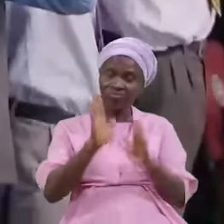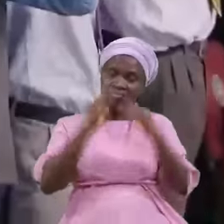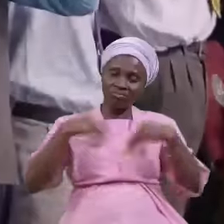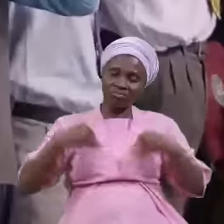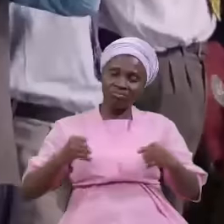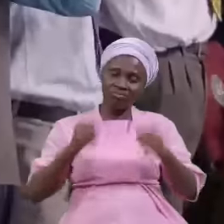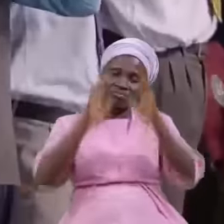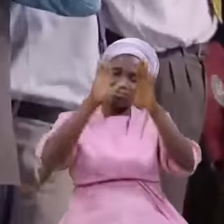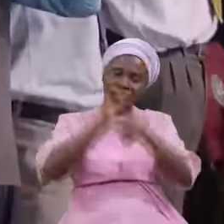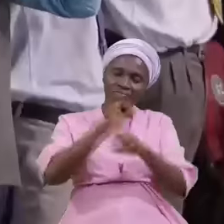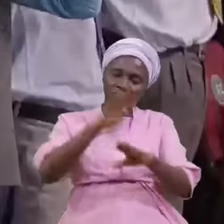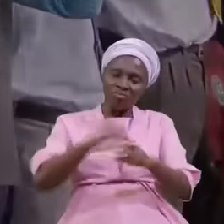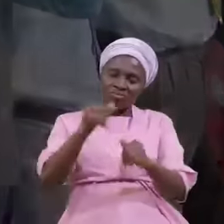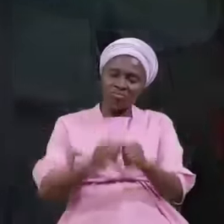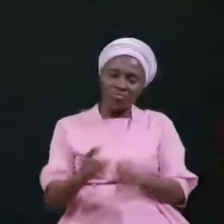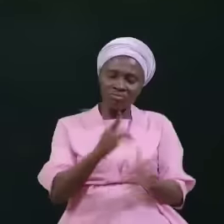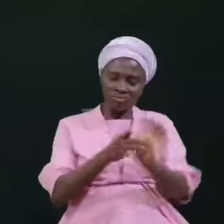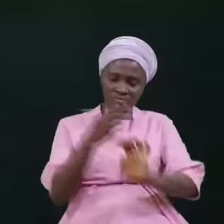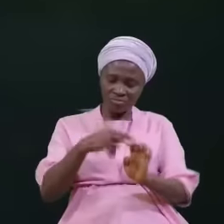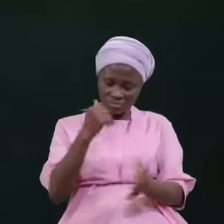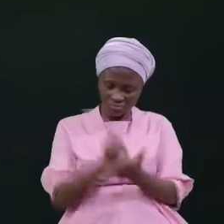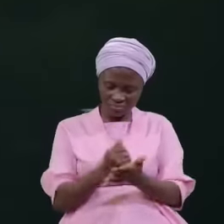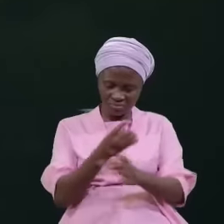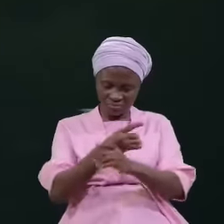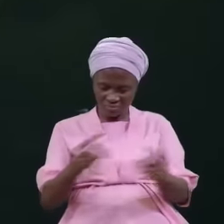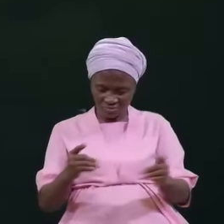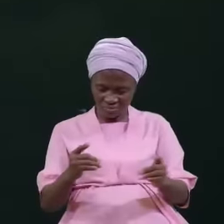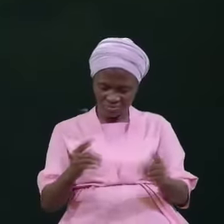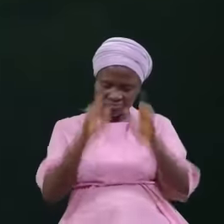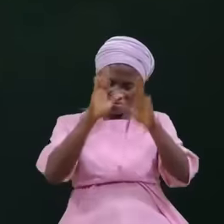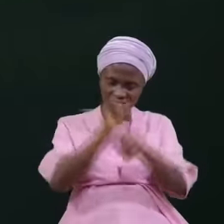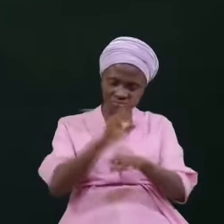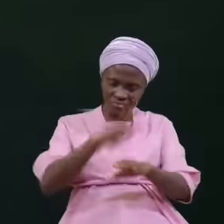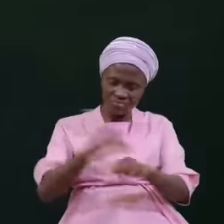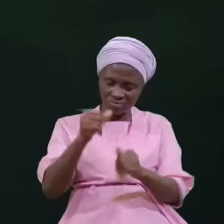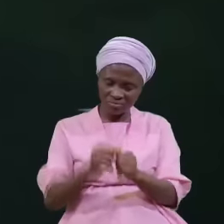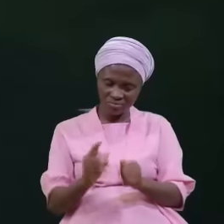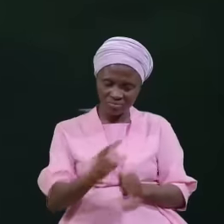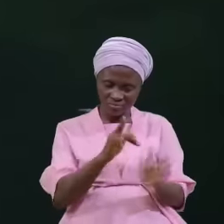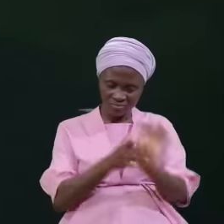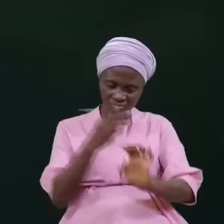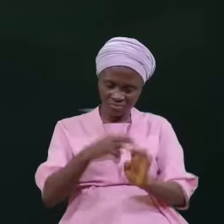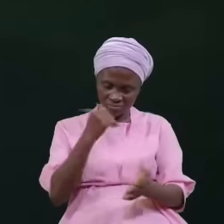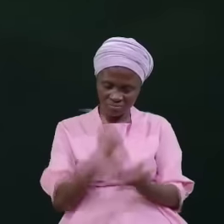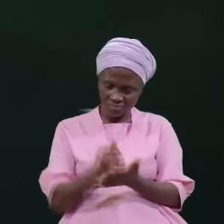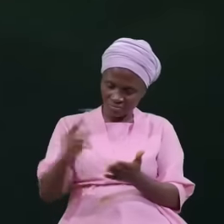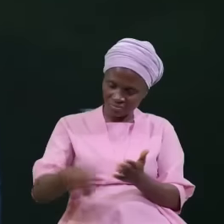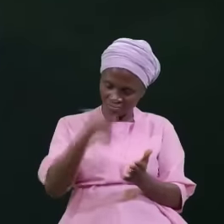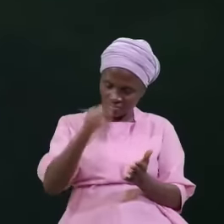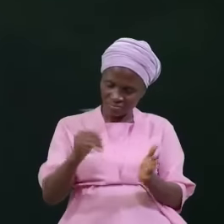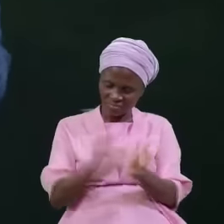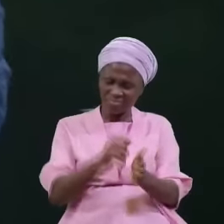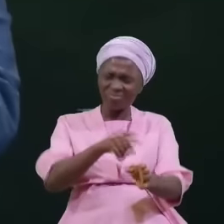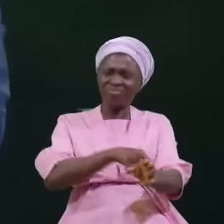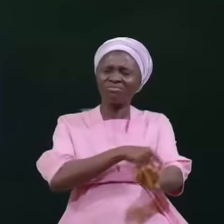your deliverance miracle upon everyone. Cancel that long-standing sickness and